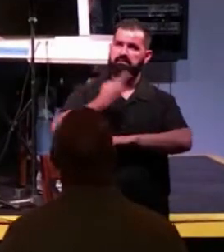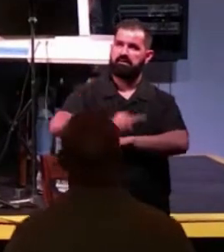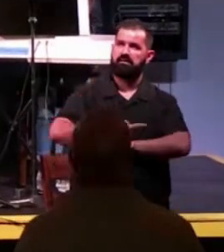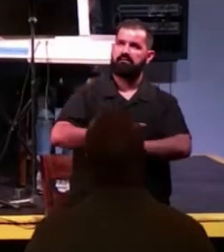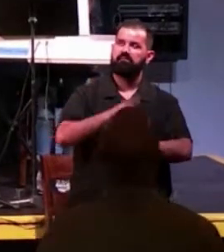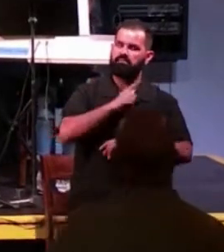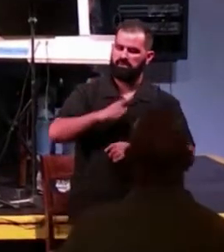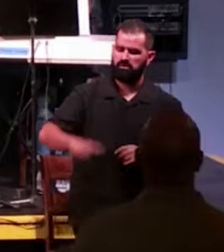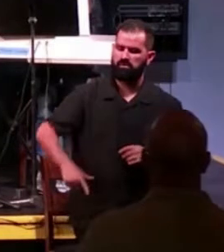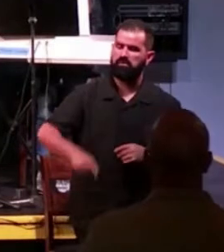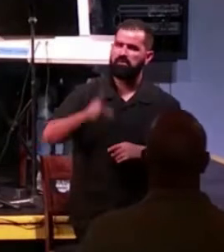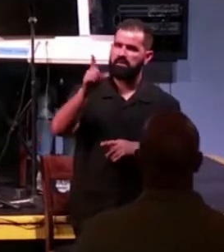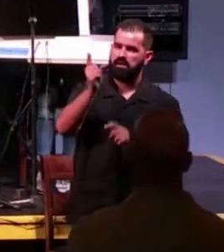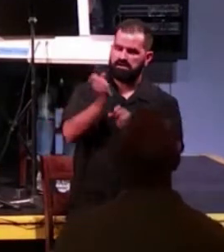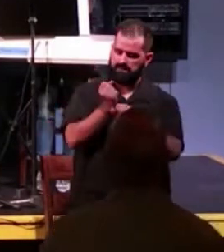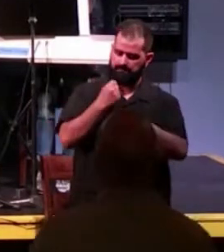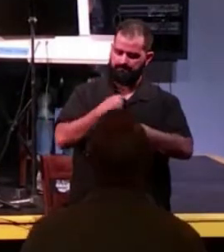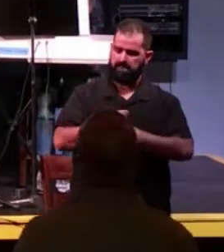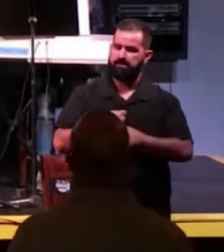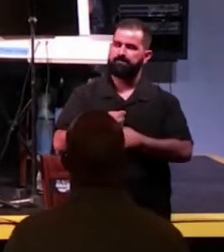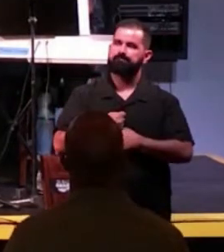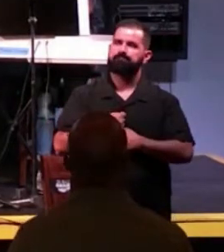the Lord has made.